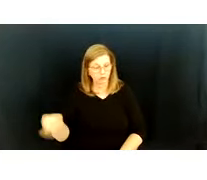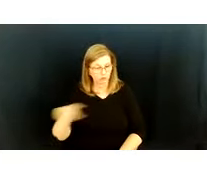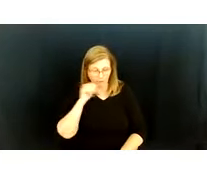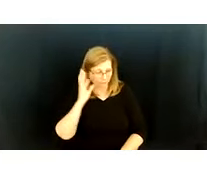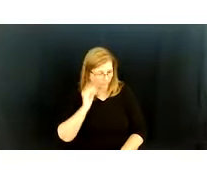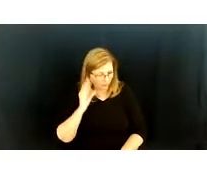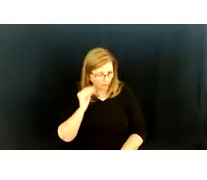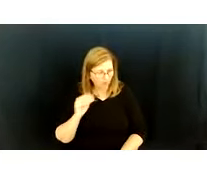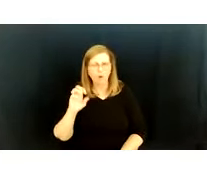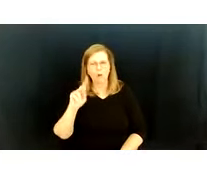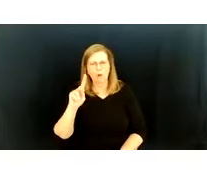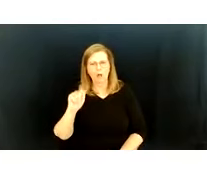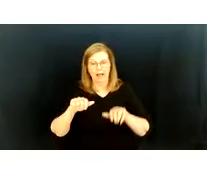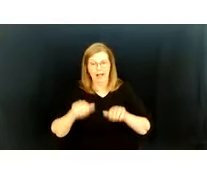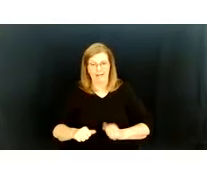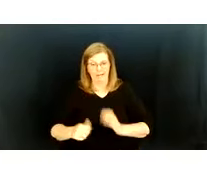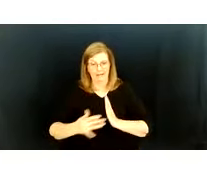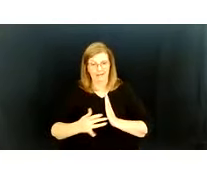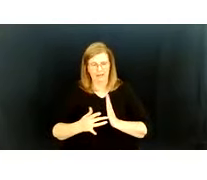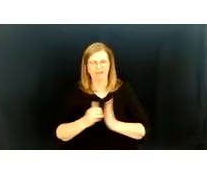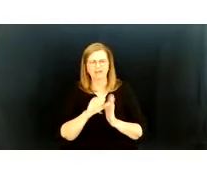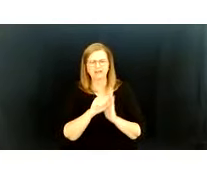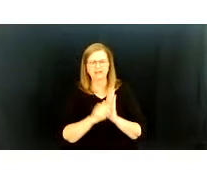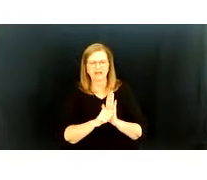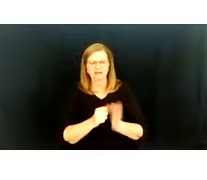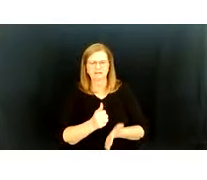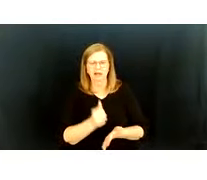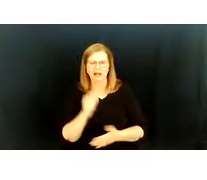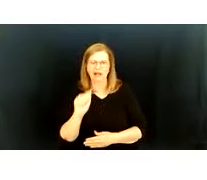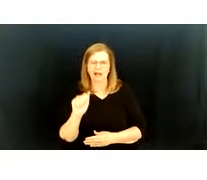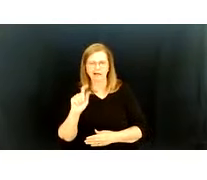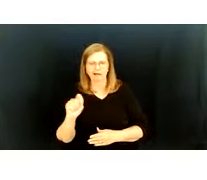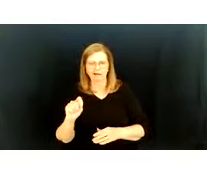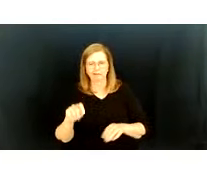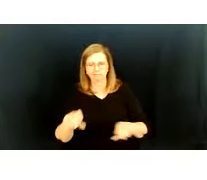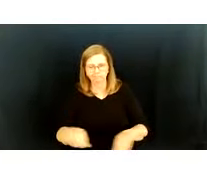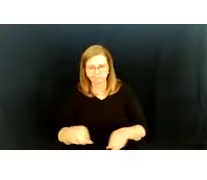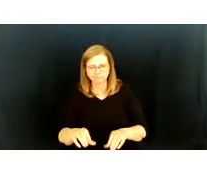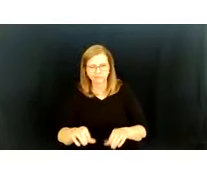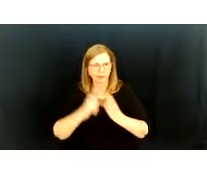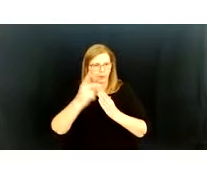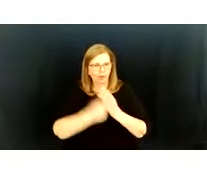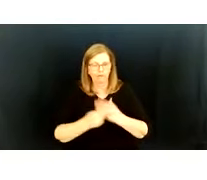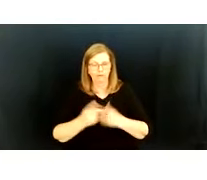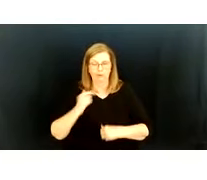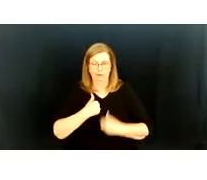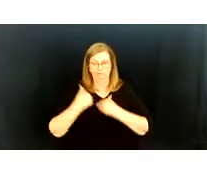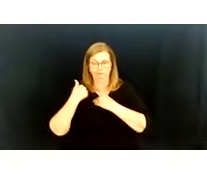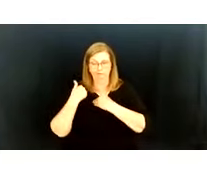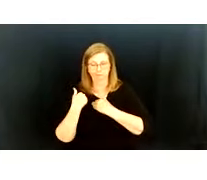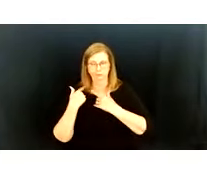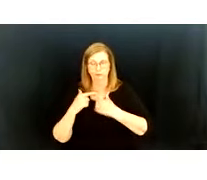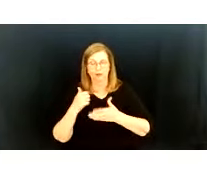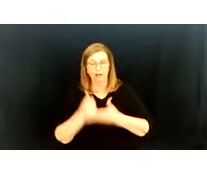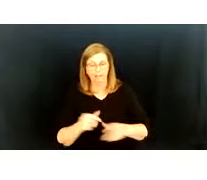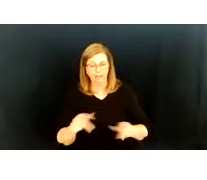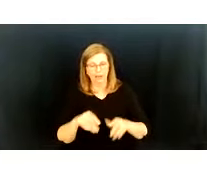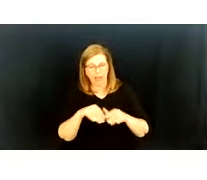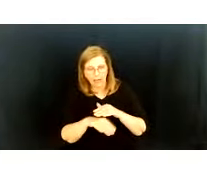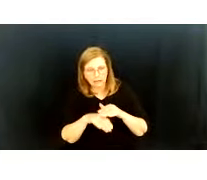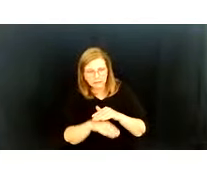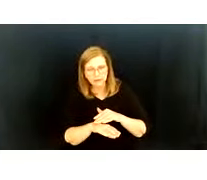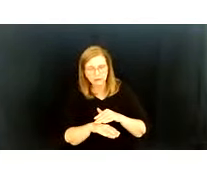Able Tech is the state's Assistive Technology Act program. We are charged with the mission to help individuals get access to